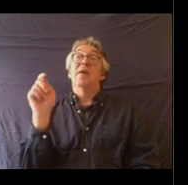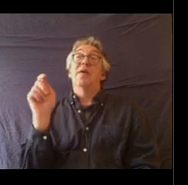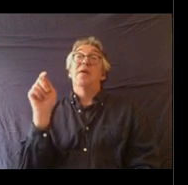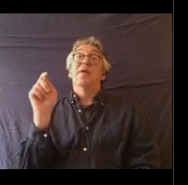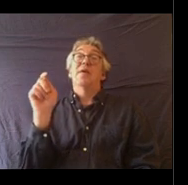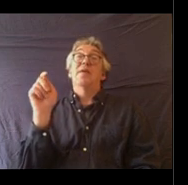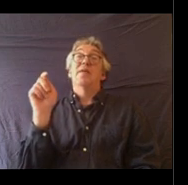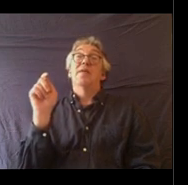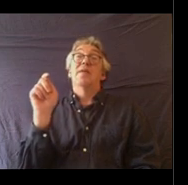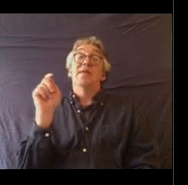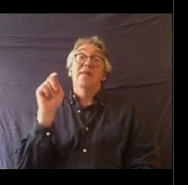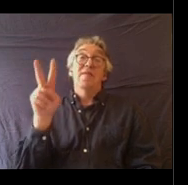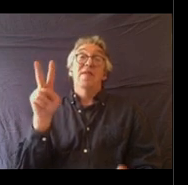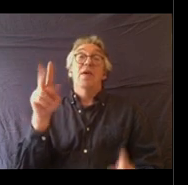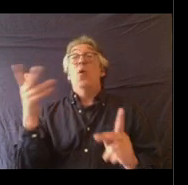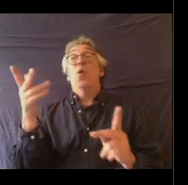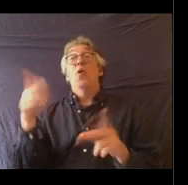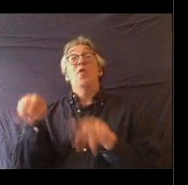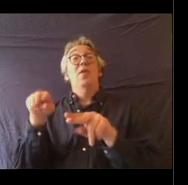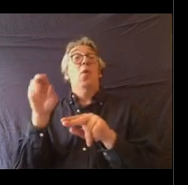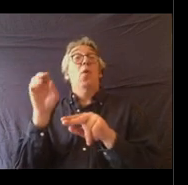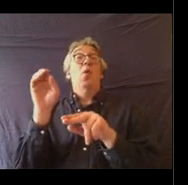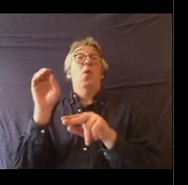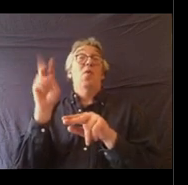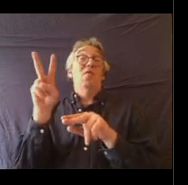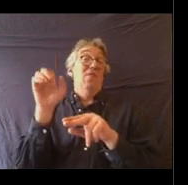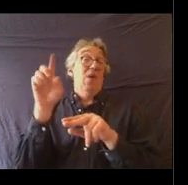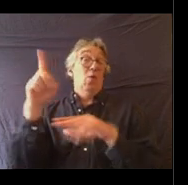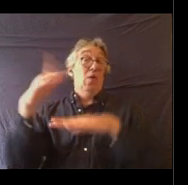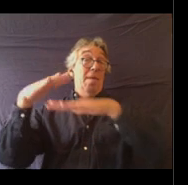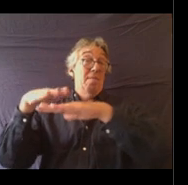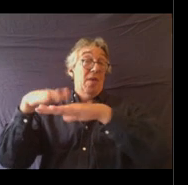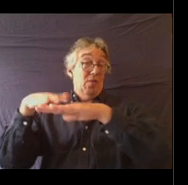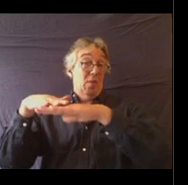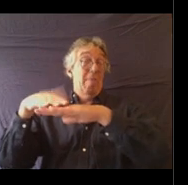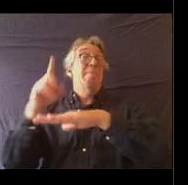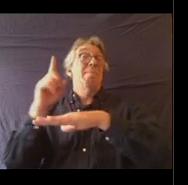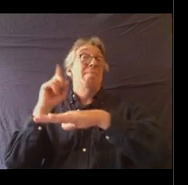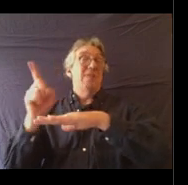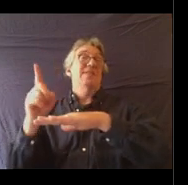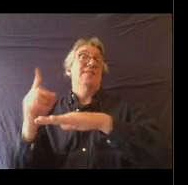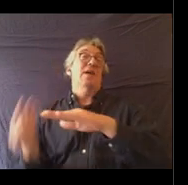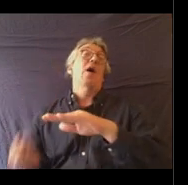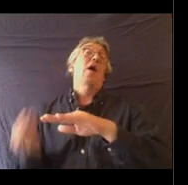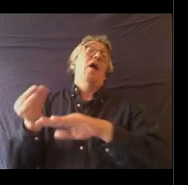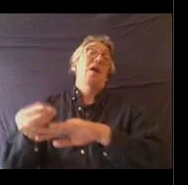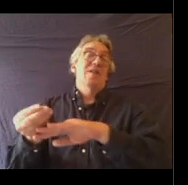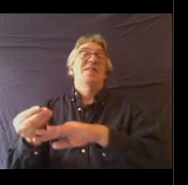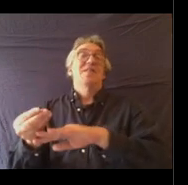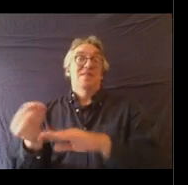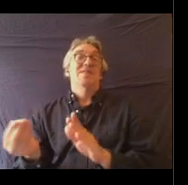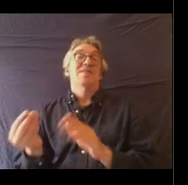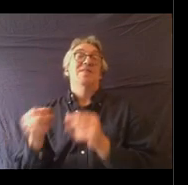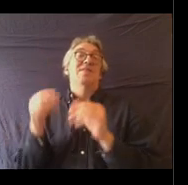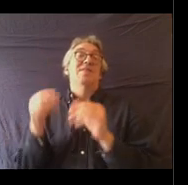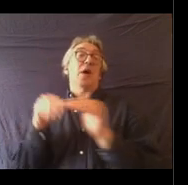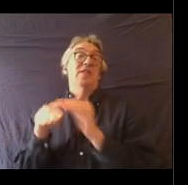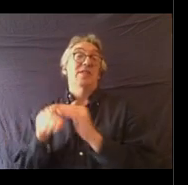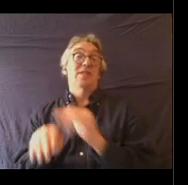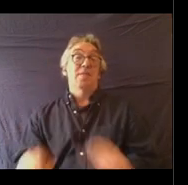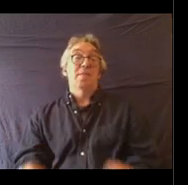demand platform. And we also recommend that to prepare this action plan, they can make use